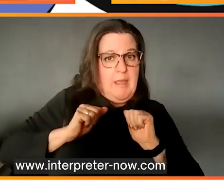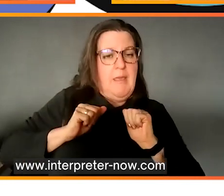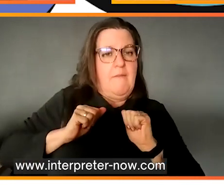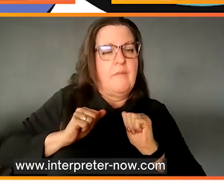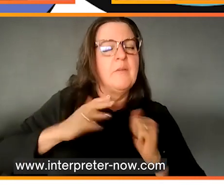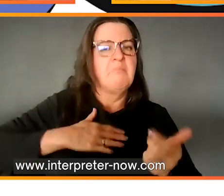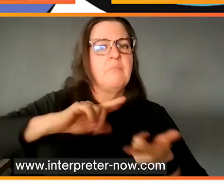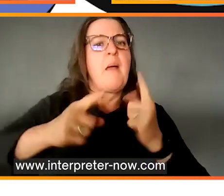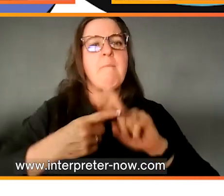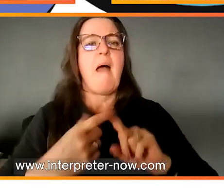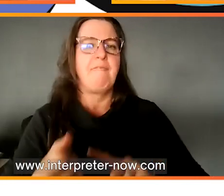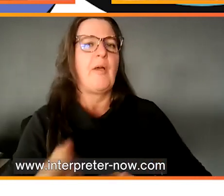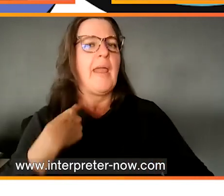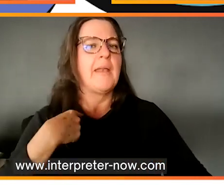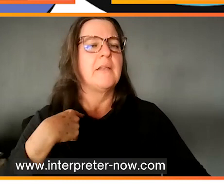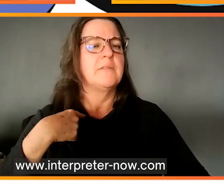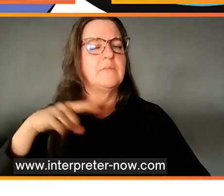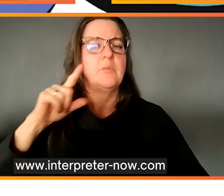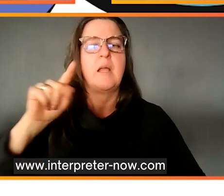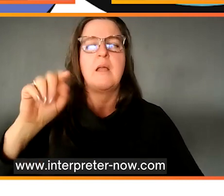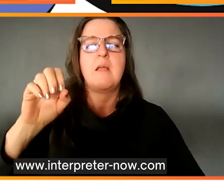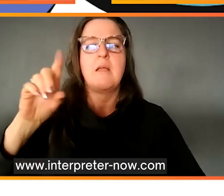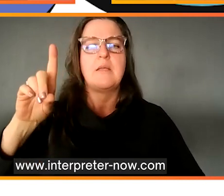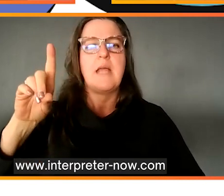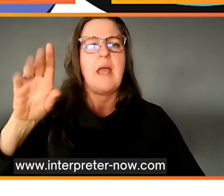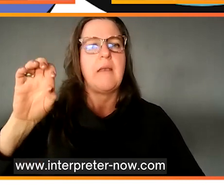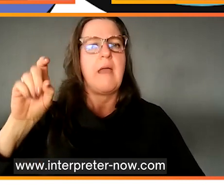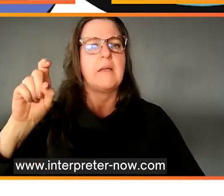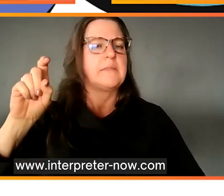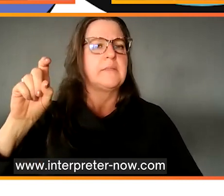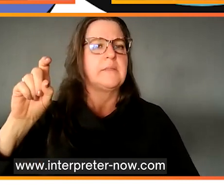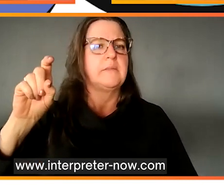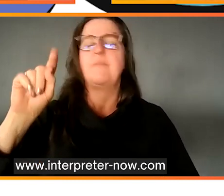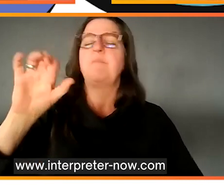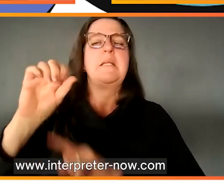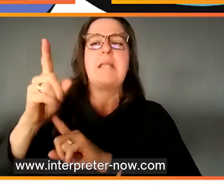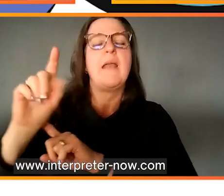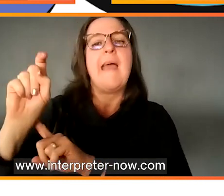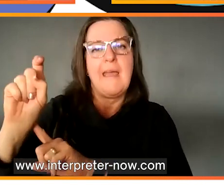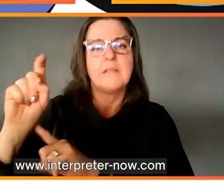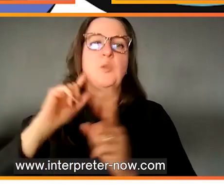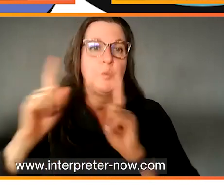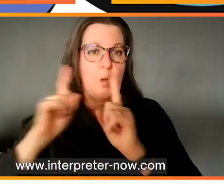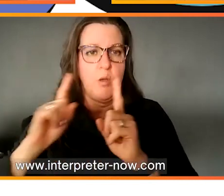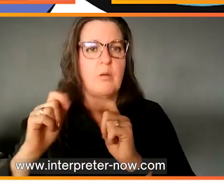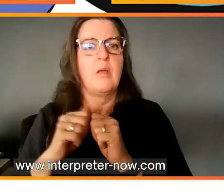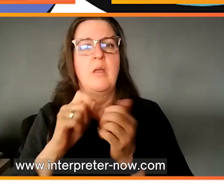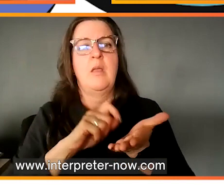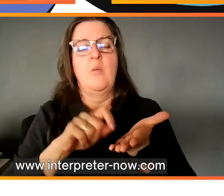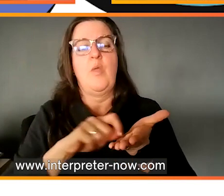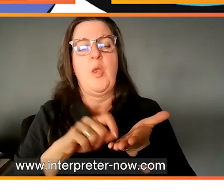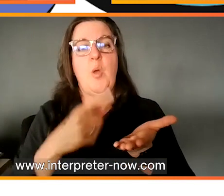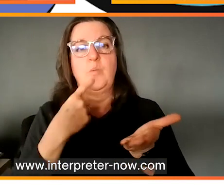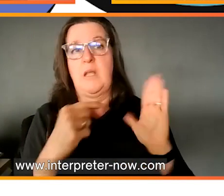this. And I realized, oh my gosh, this is exactly what I'm experiencing. And so